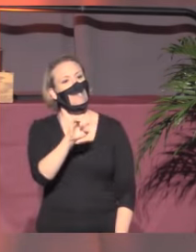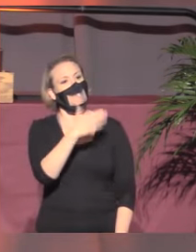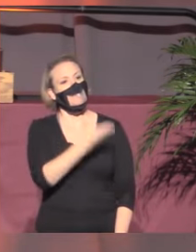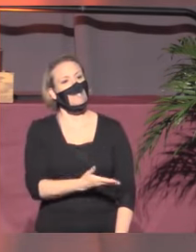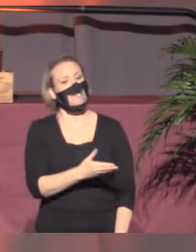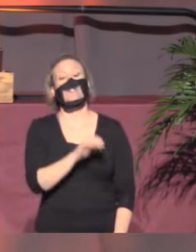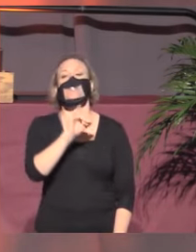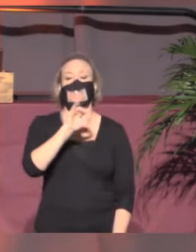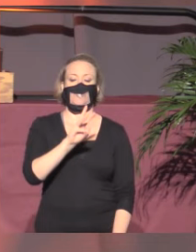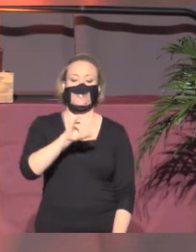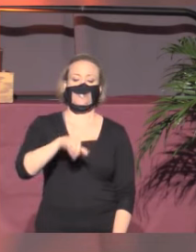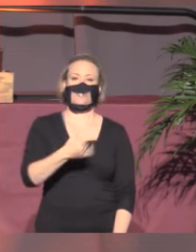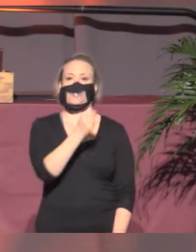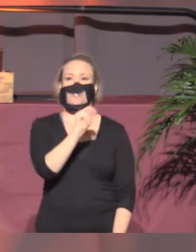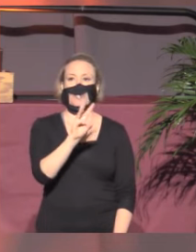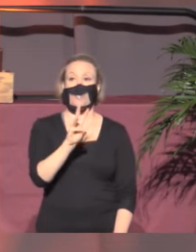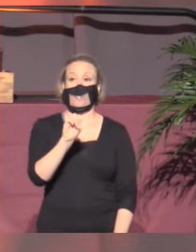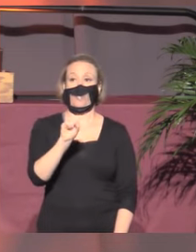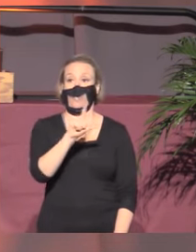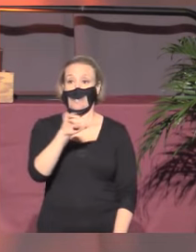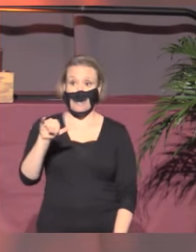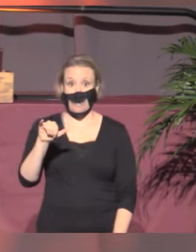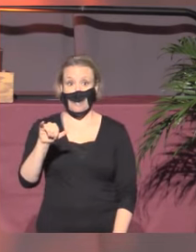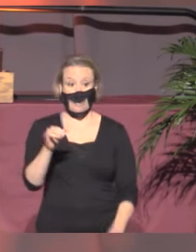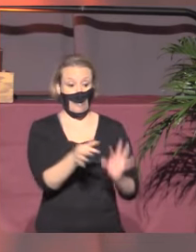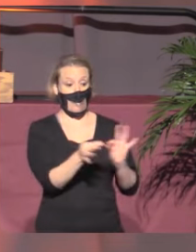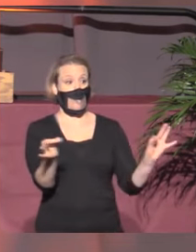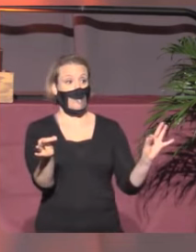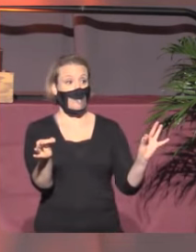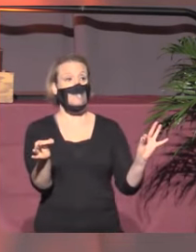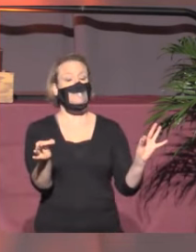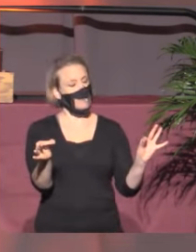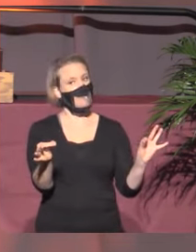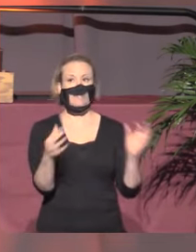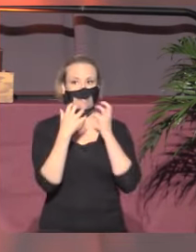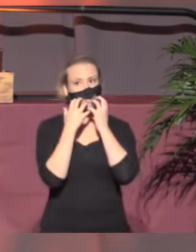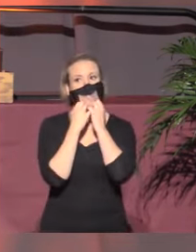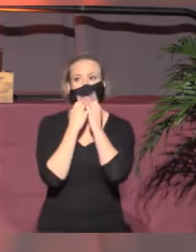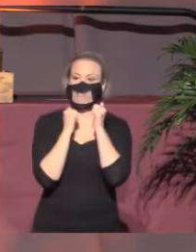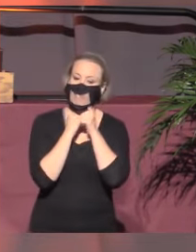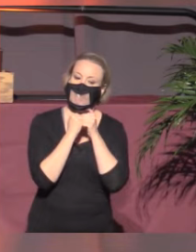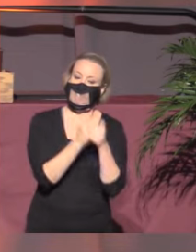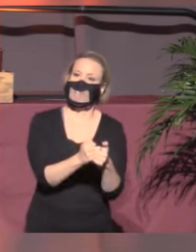John Wesley's words are what we live by, what we value here at Hamline University.